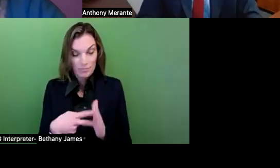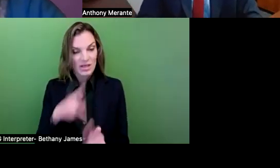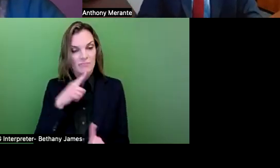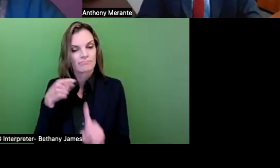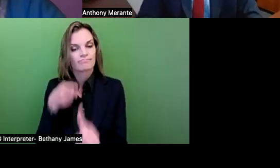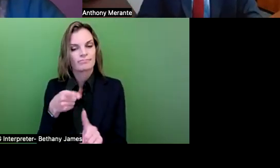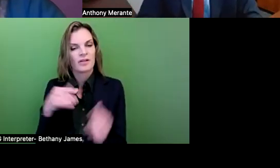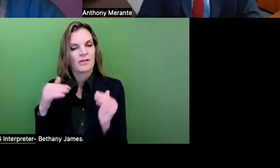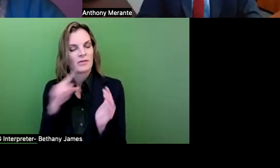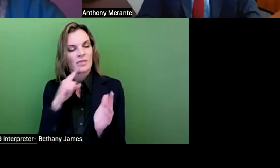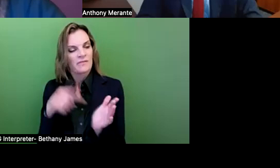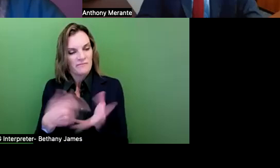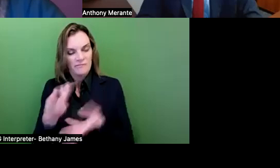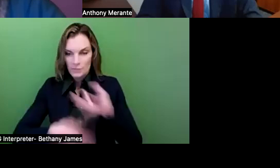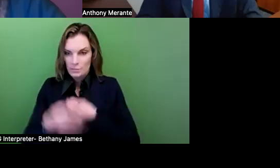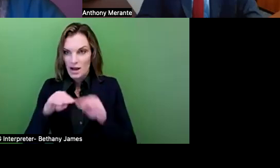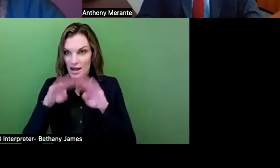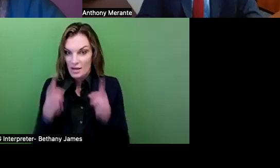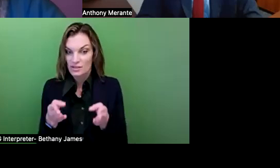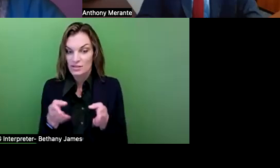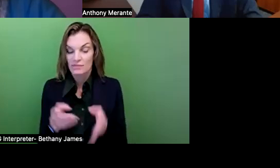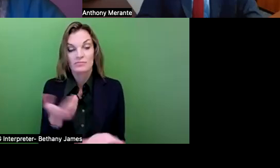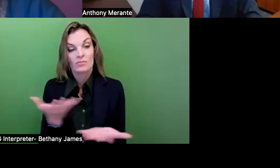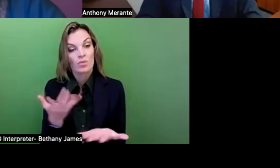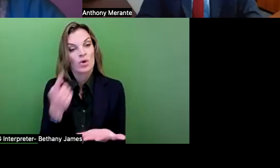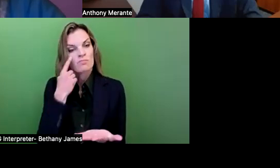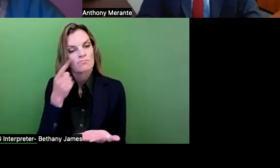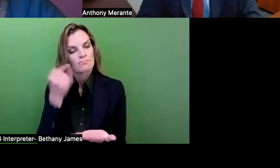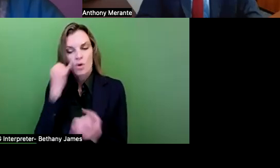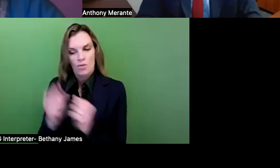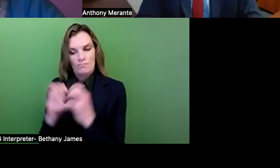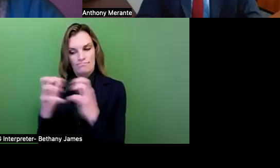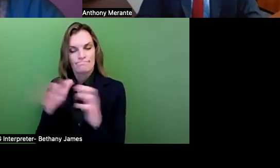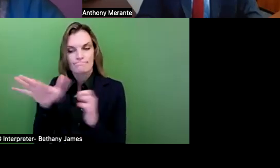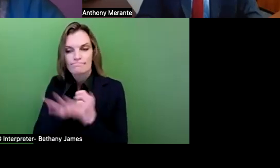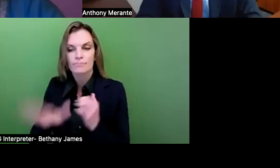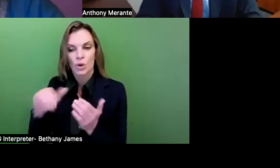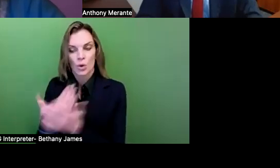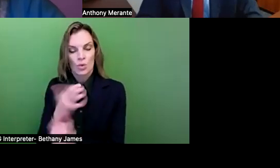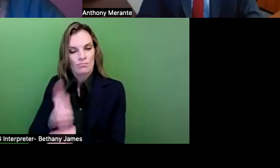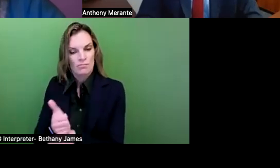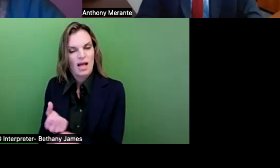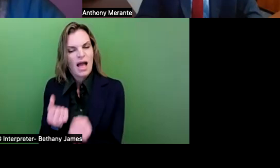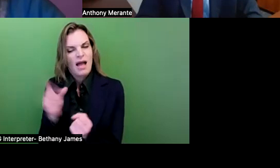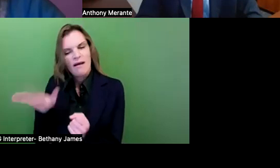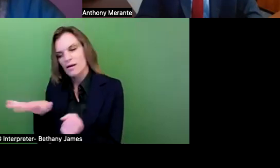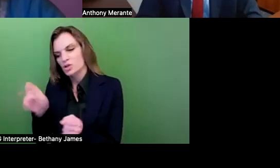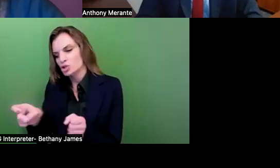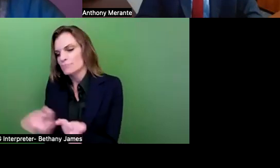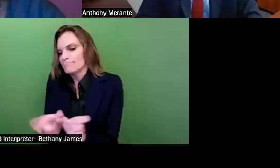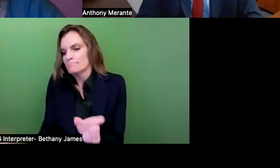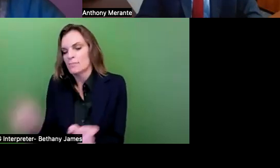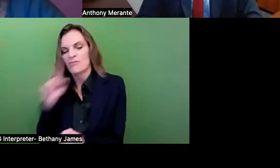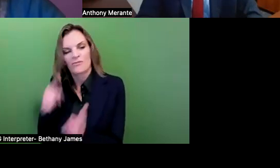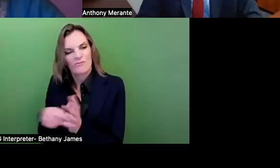construction should developers put aside for affordable housing? That's an excellent question, because now I'm trying,